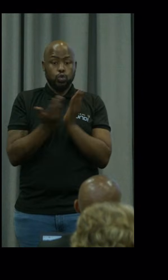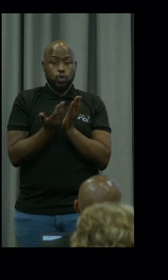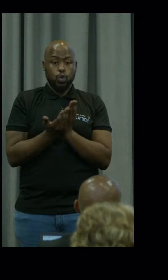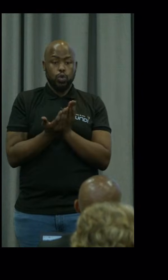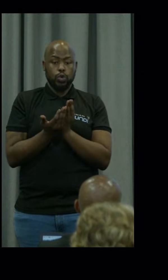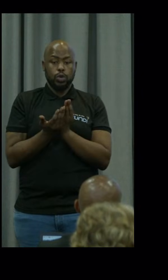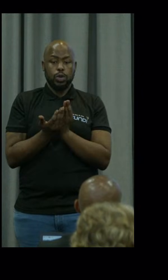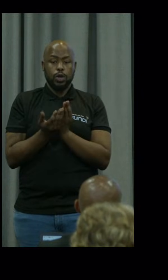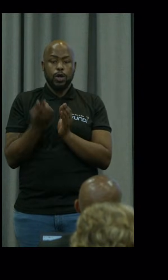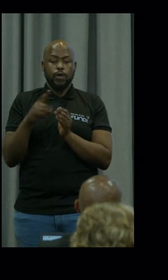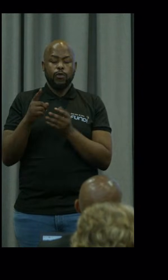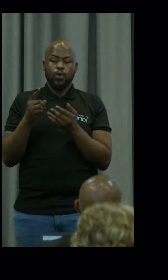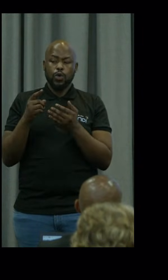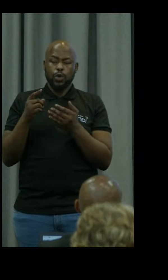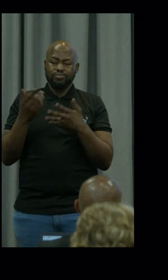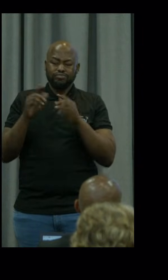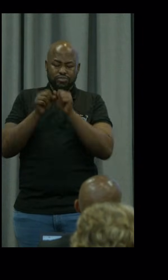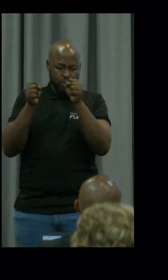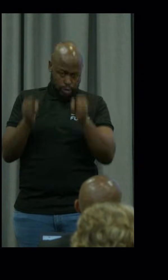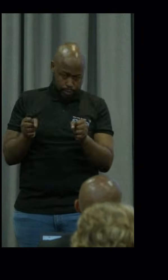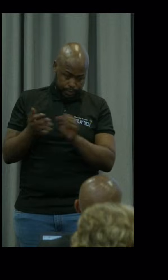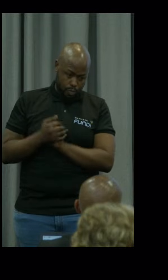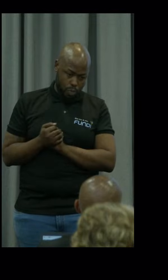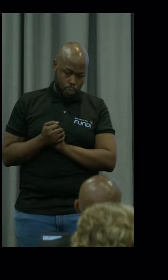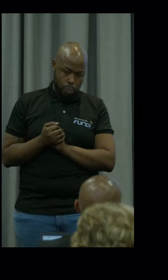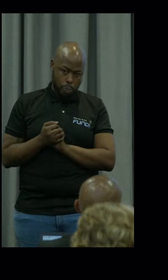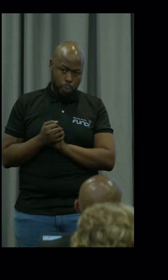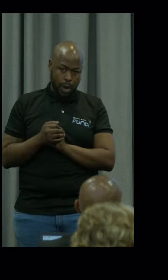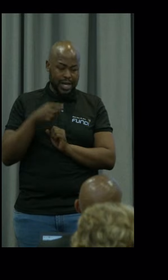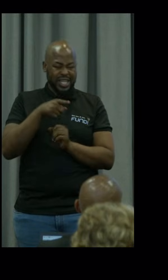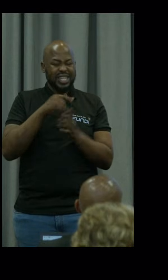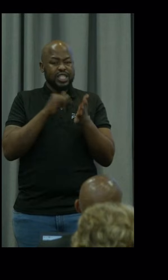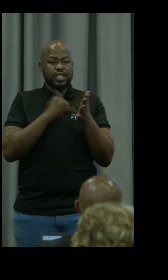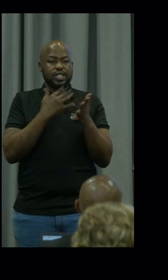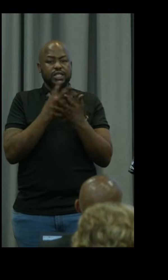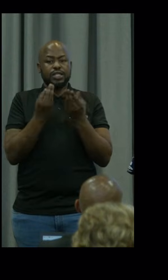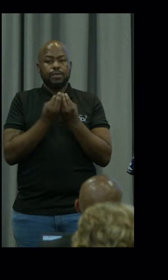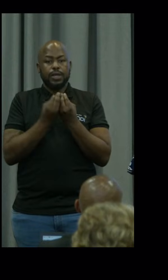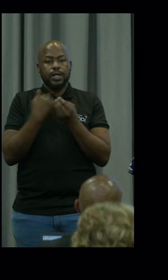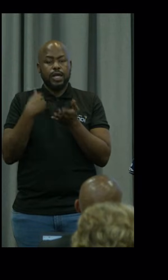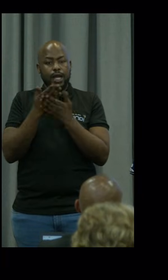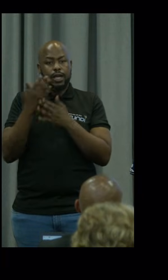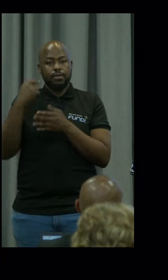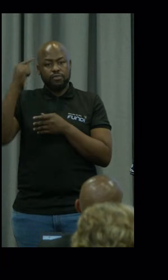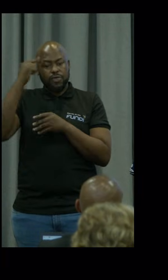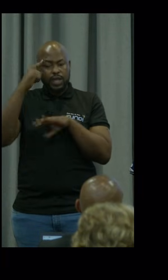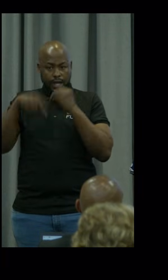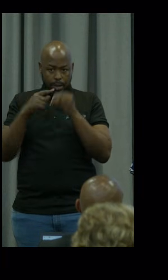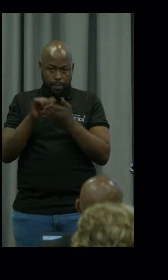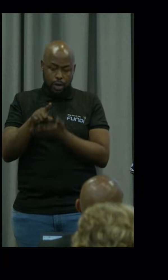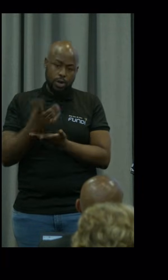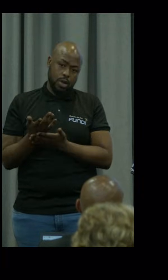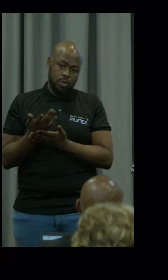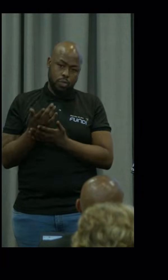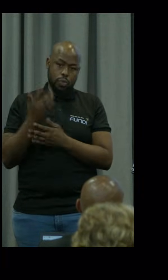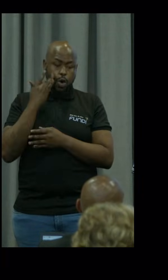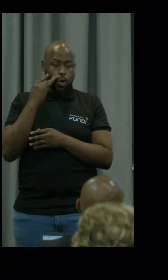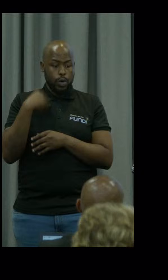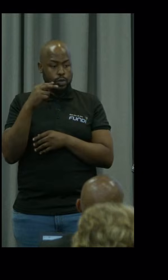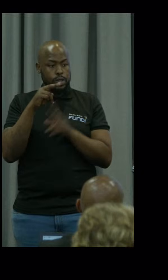3 streams model. That is just off the cuff that I can think of that we need to start thinking of when we